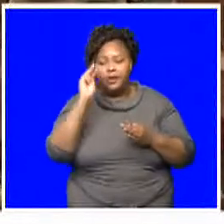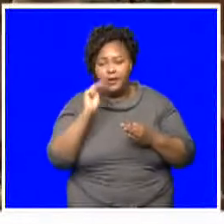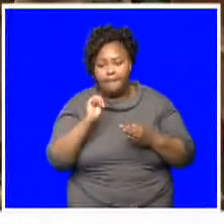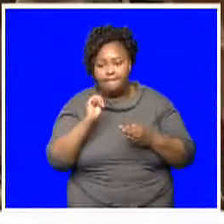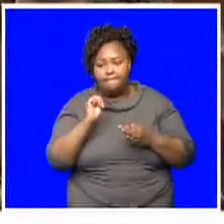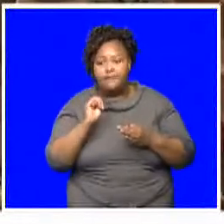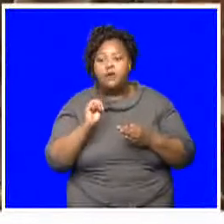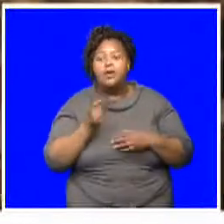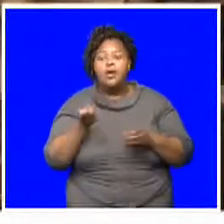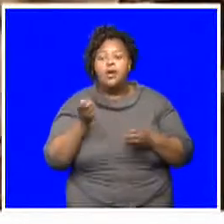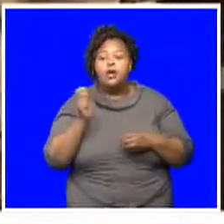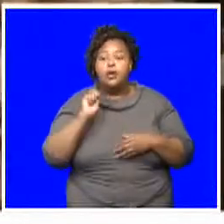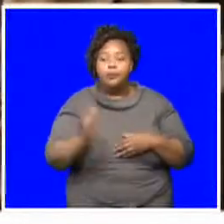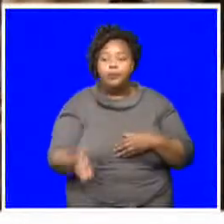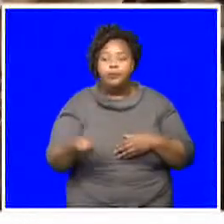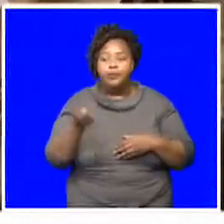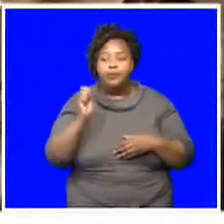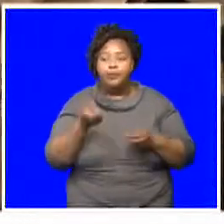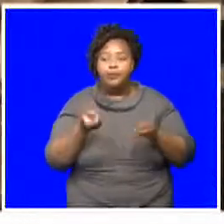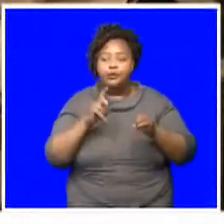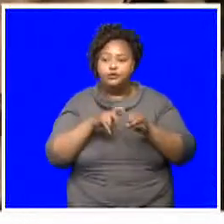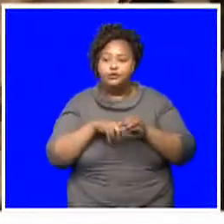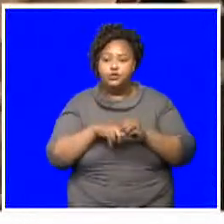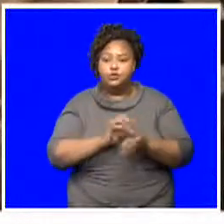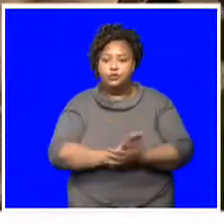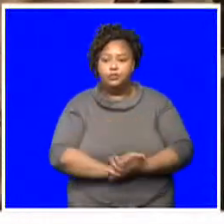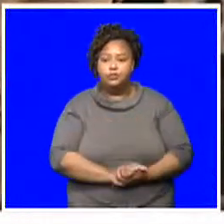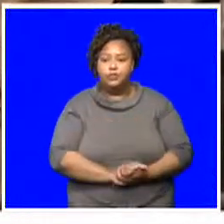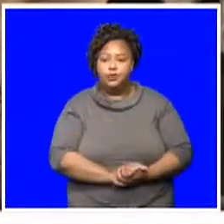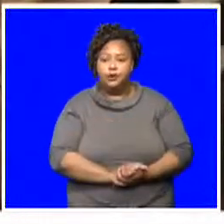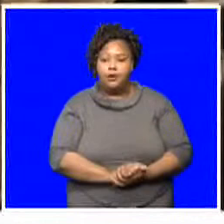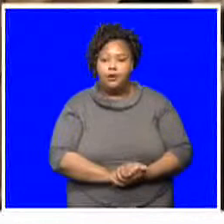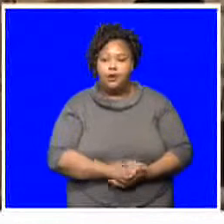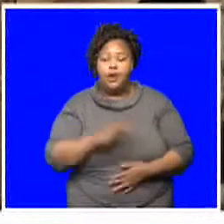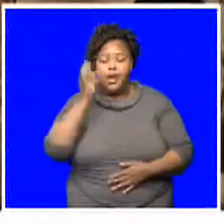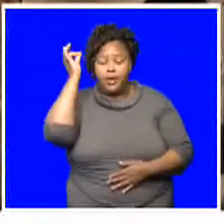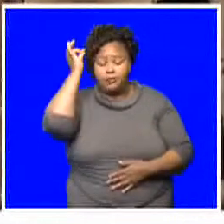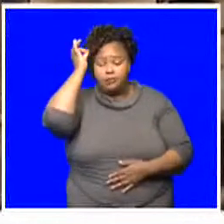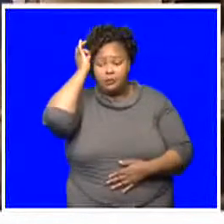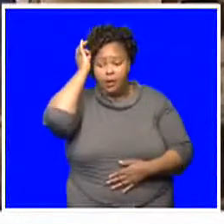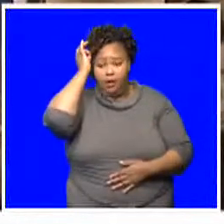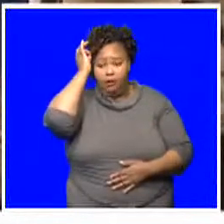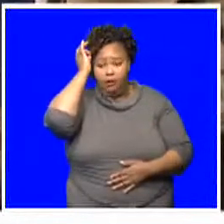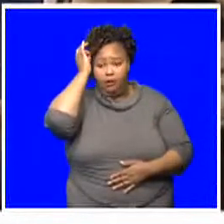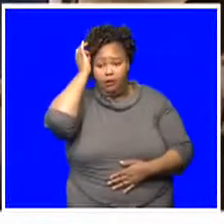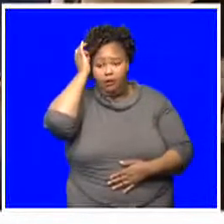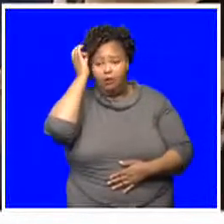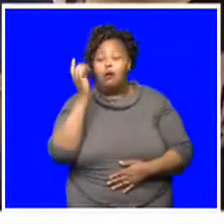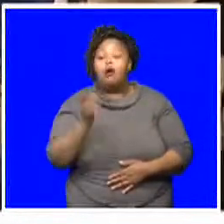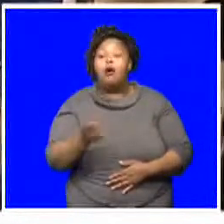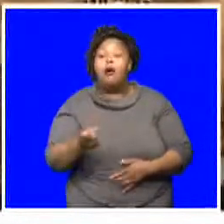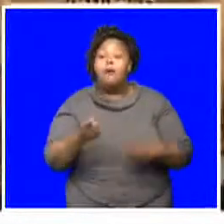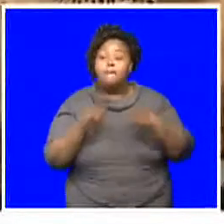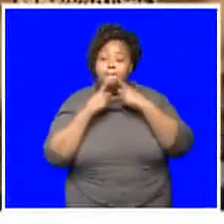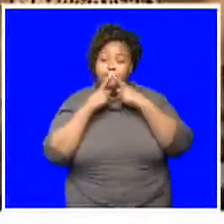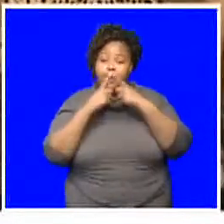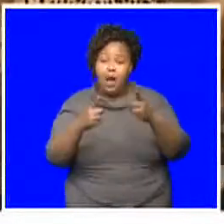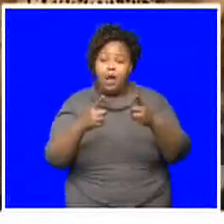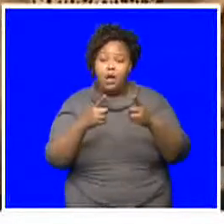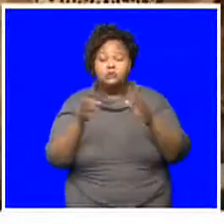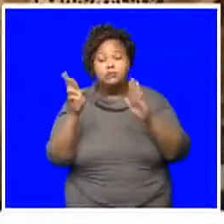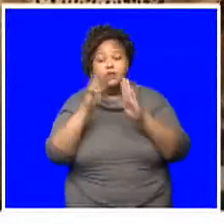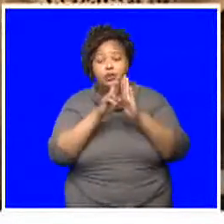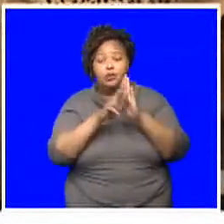Minister and regiments. The King has put in place strong measures to fight the spread of COVID-19 since the Inqwala